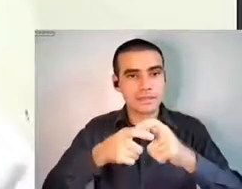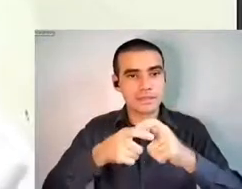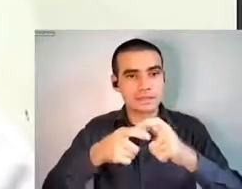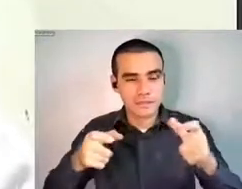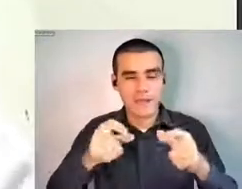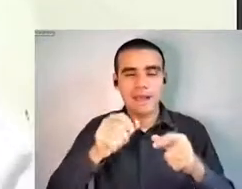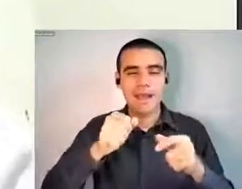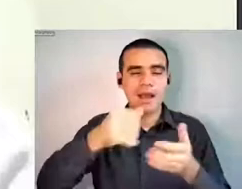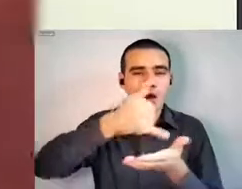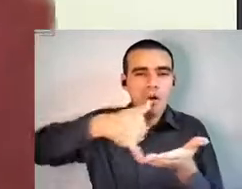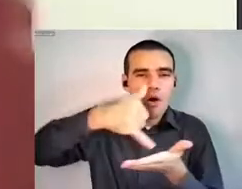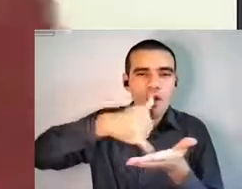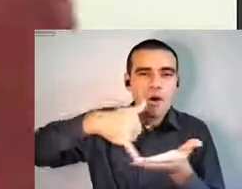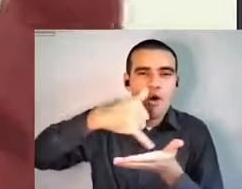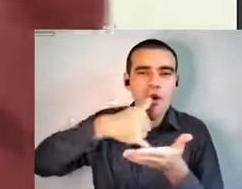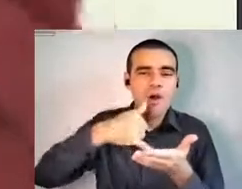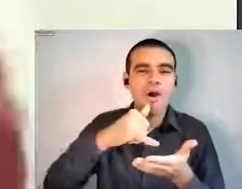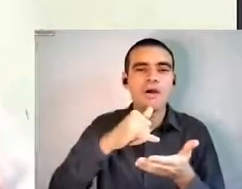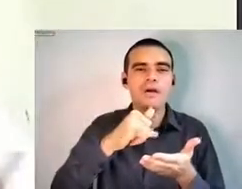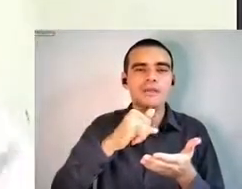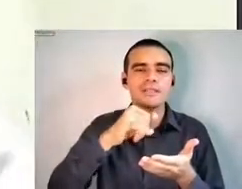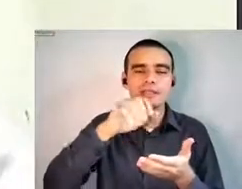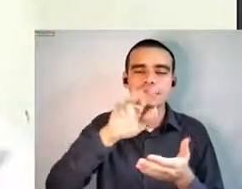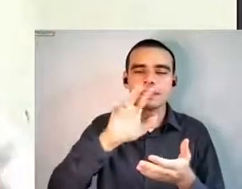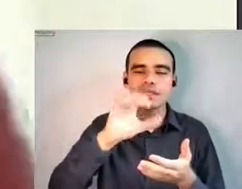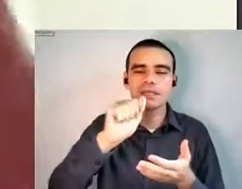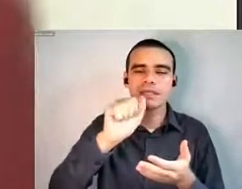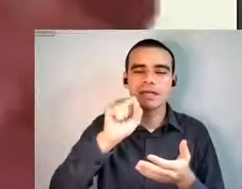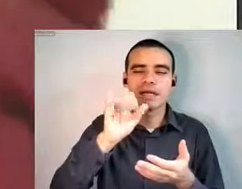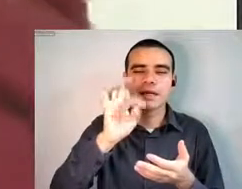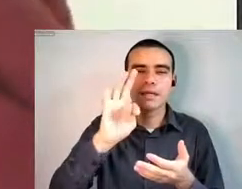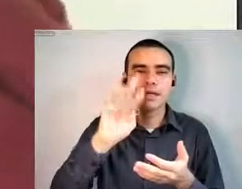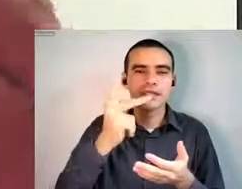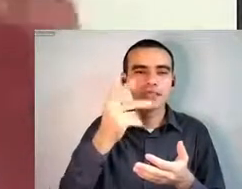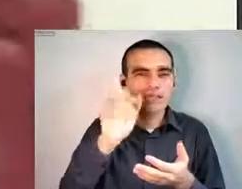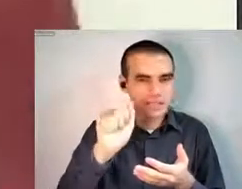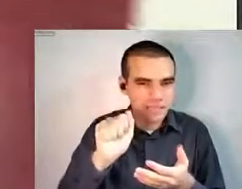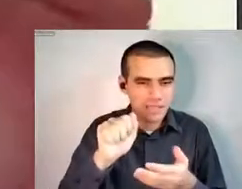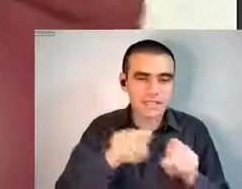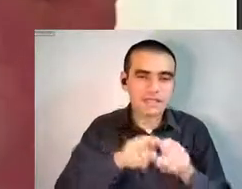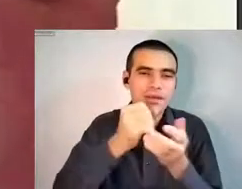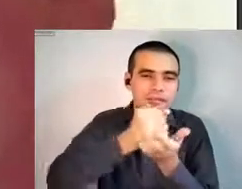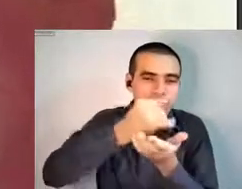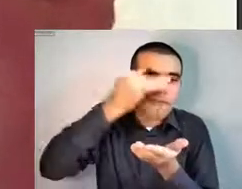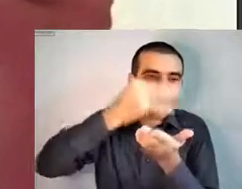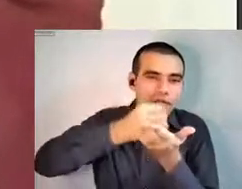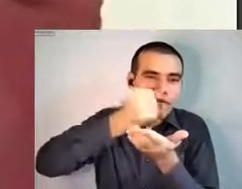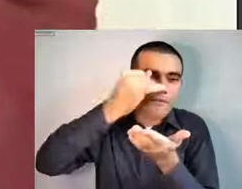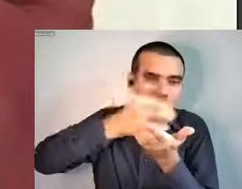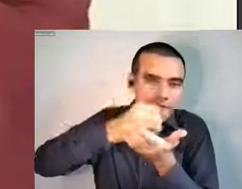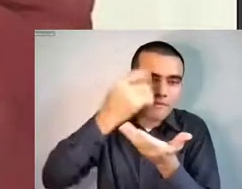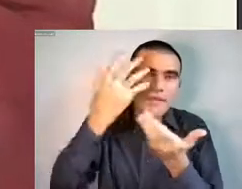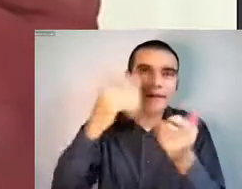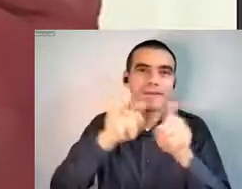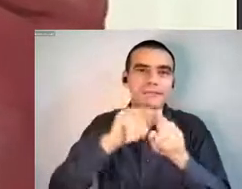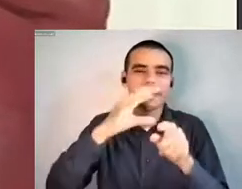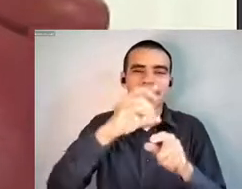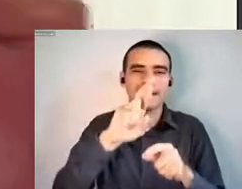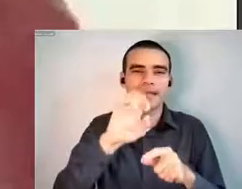developed this extra virgin Brazil nut oil, cream and